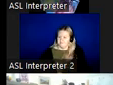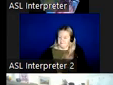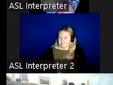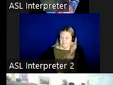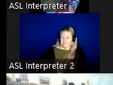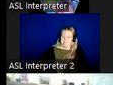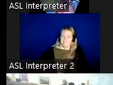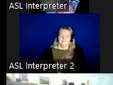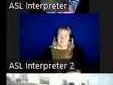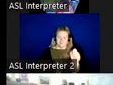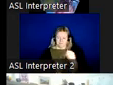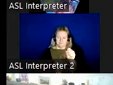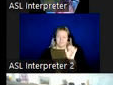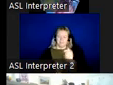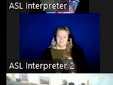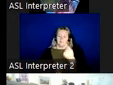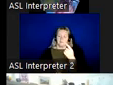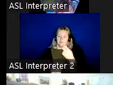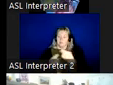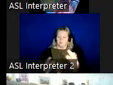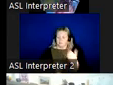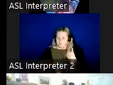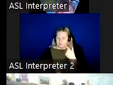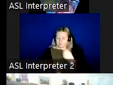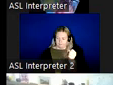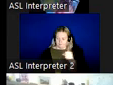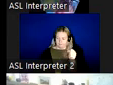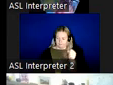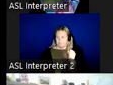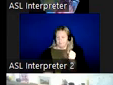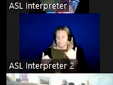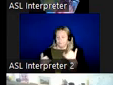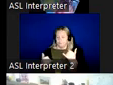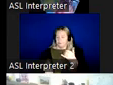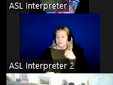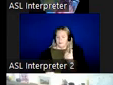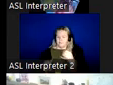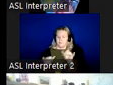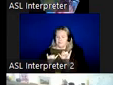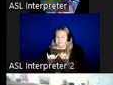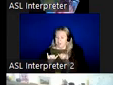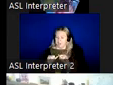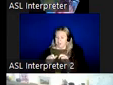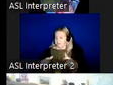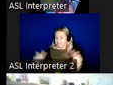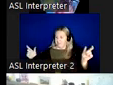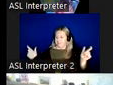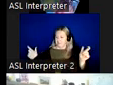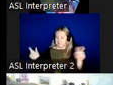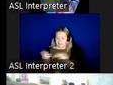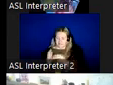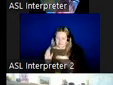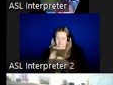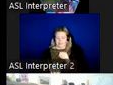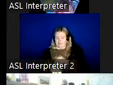So that's definitely one of our resources, because right now, due to their size and whatnot, they're a little bit harder to send